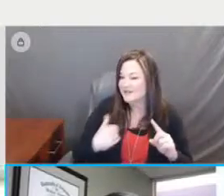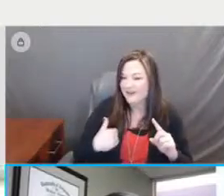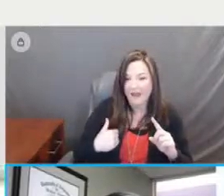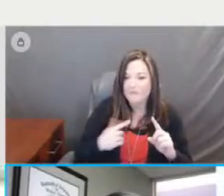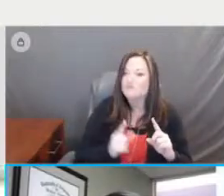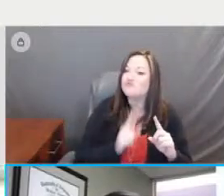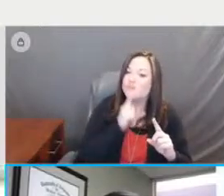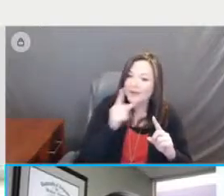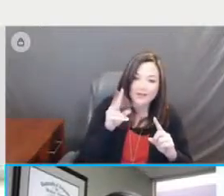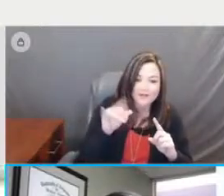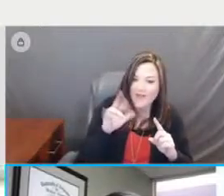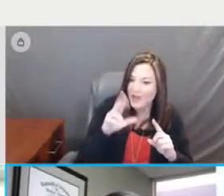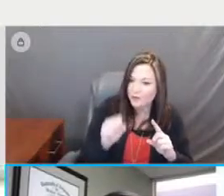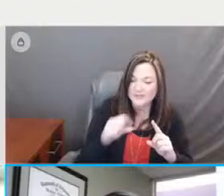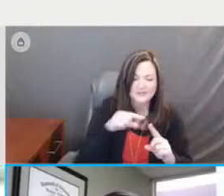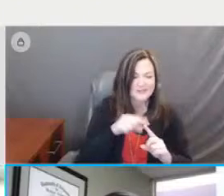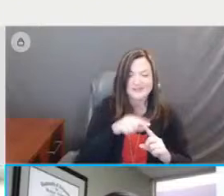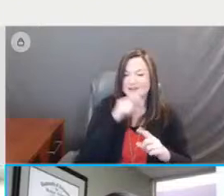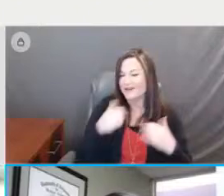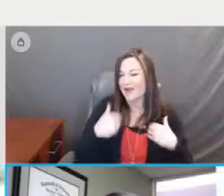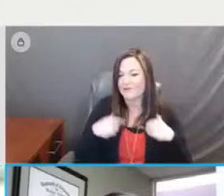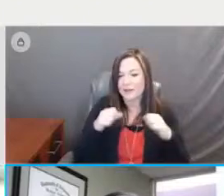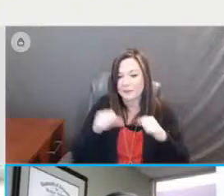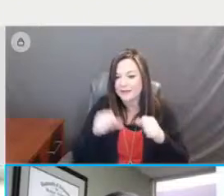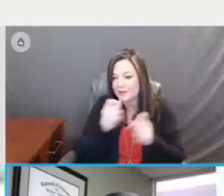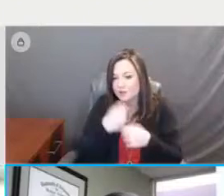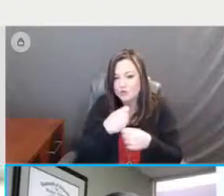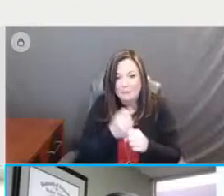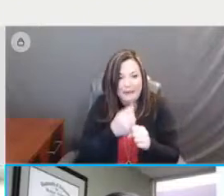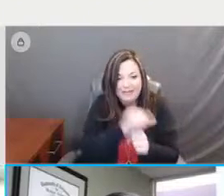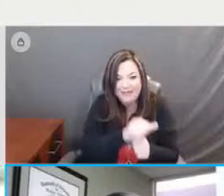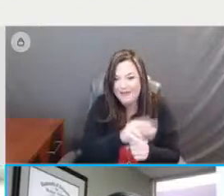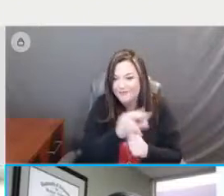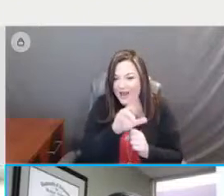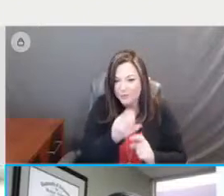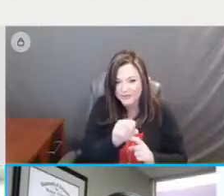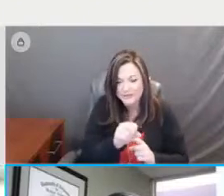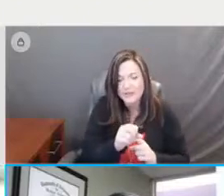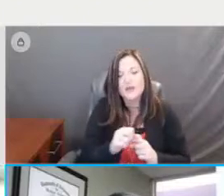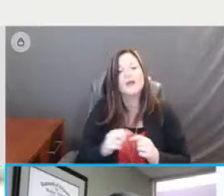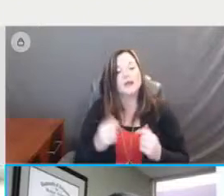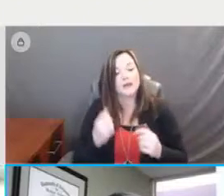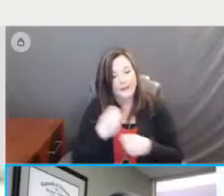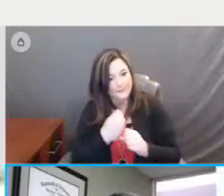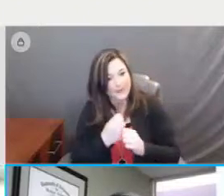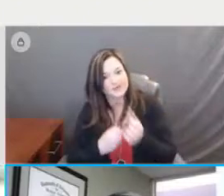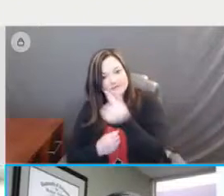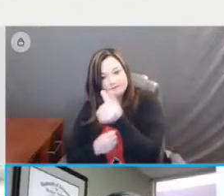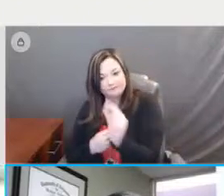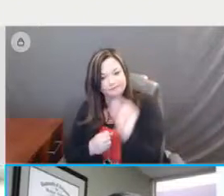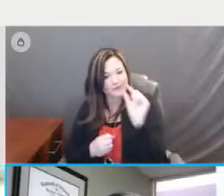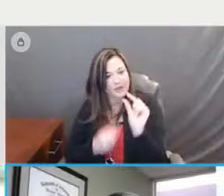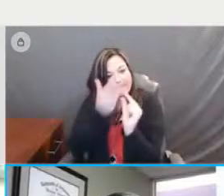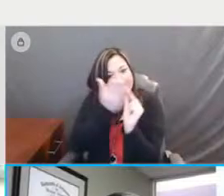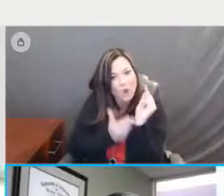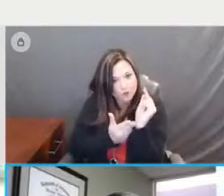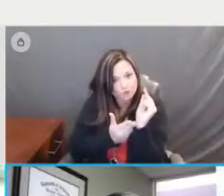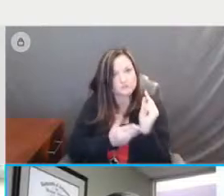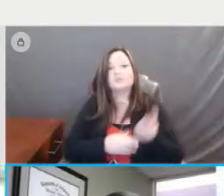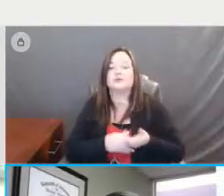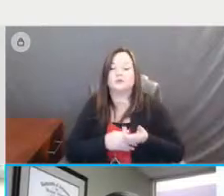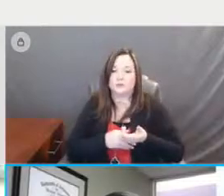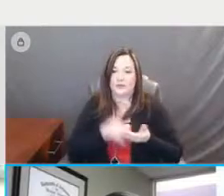the ability to make a whole virus. So we make just this one piece. The cell makes the piece, and that's